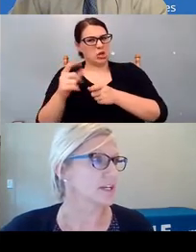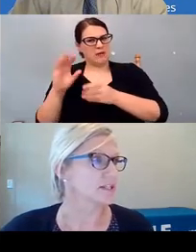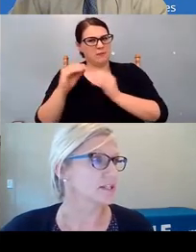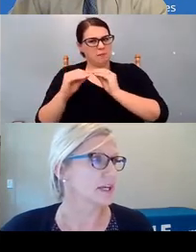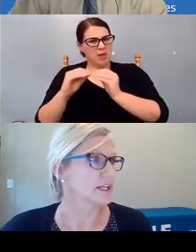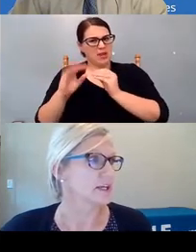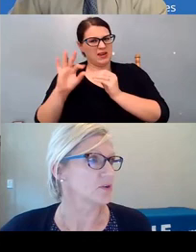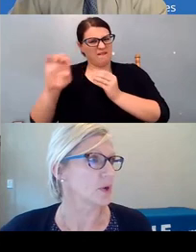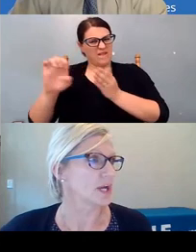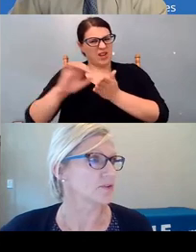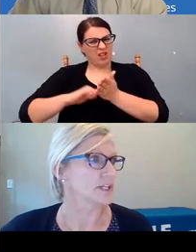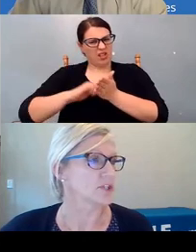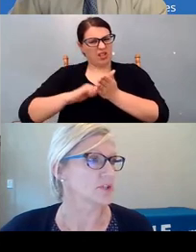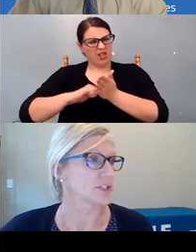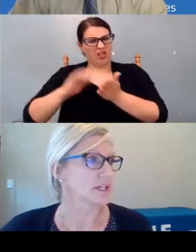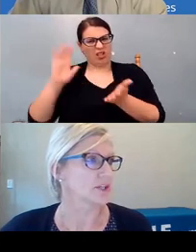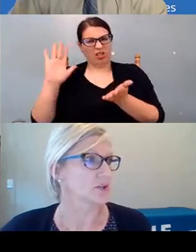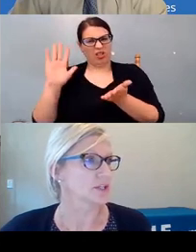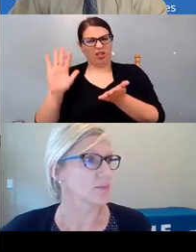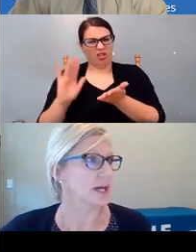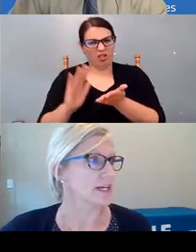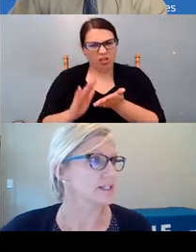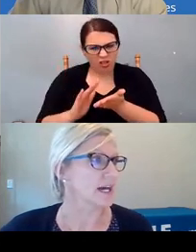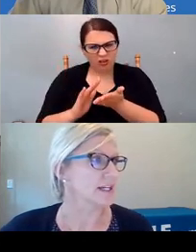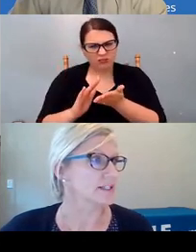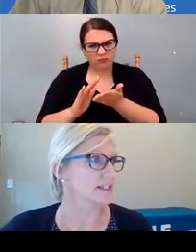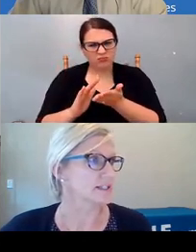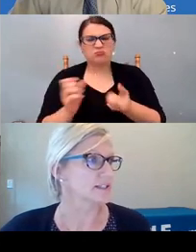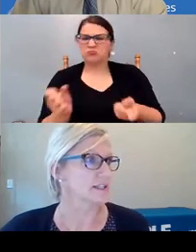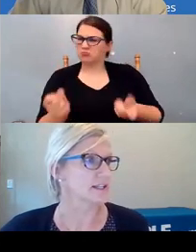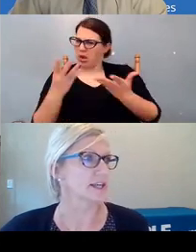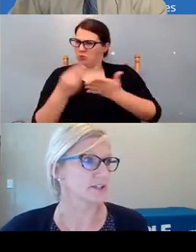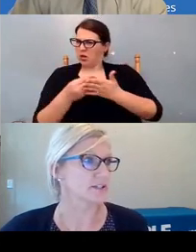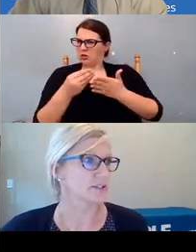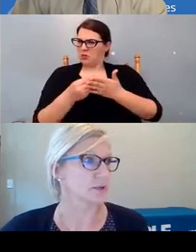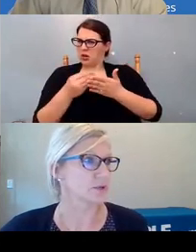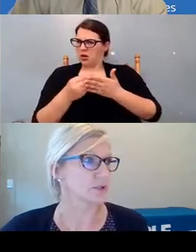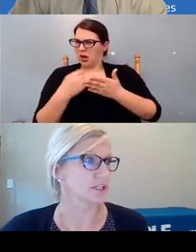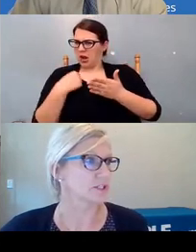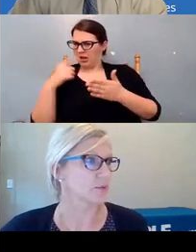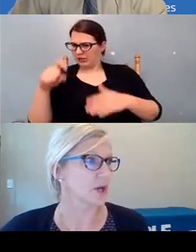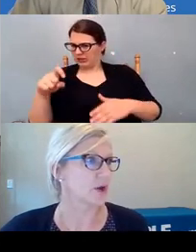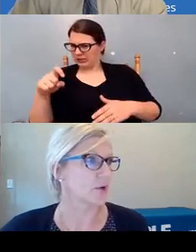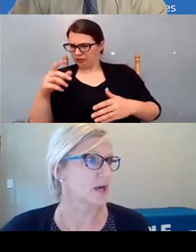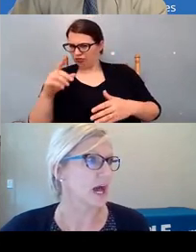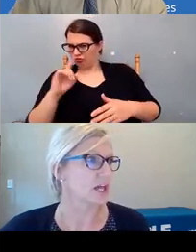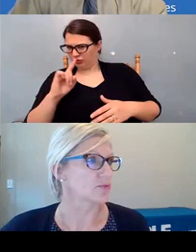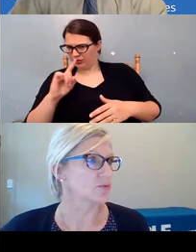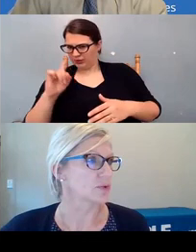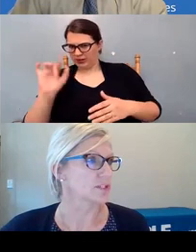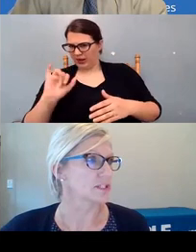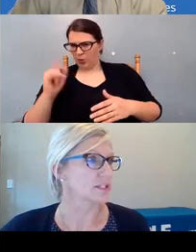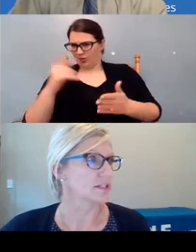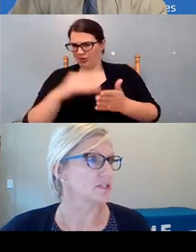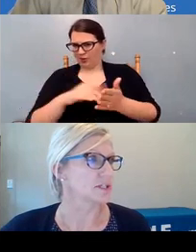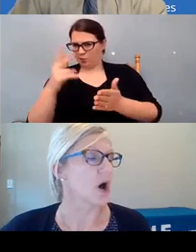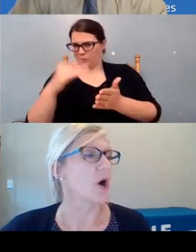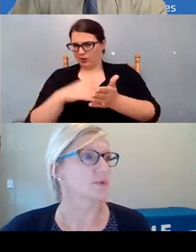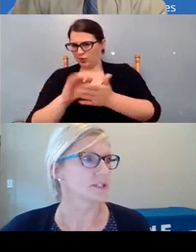yearly fees, given whatever interest it currently pays? I guess this is in the thousands, but really don't know. I look forward